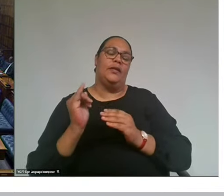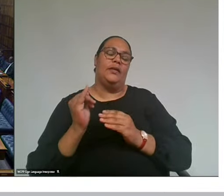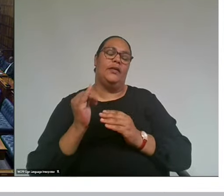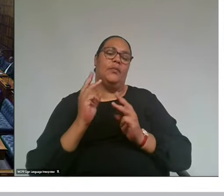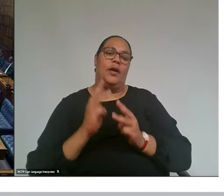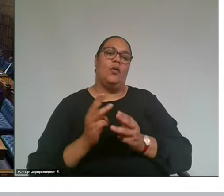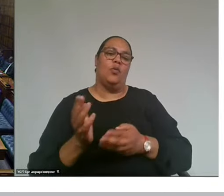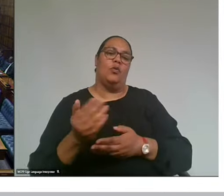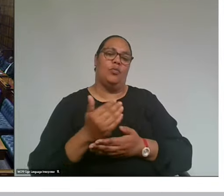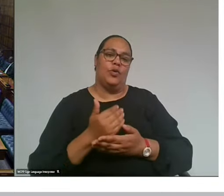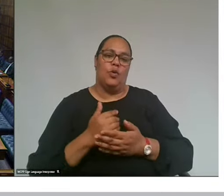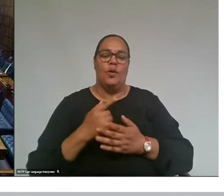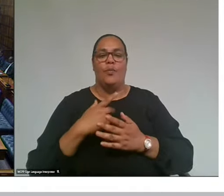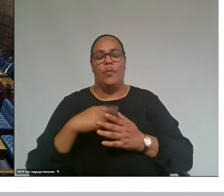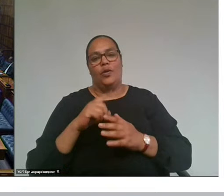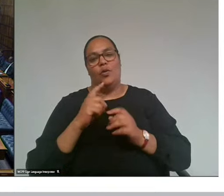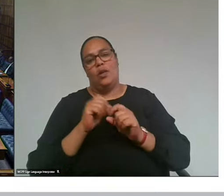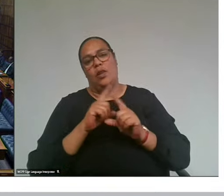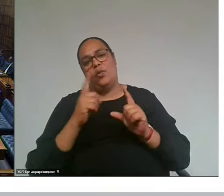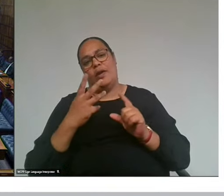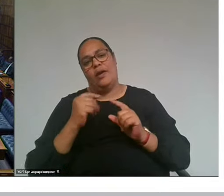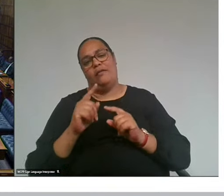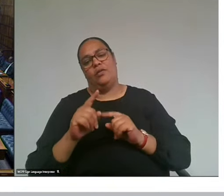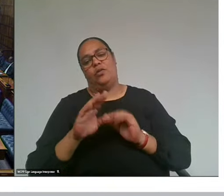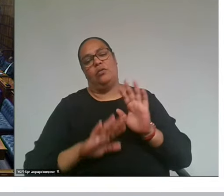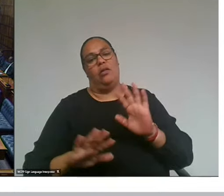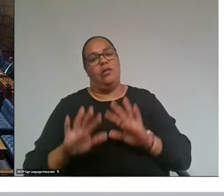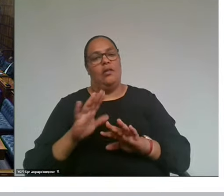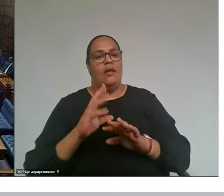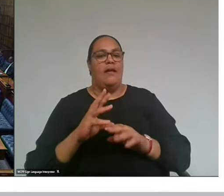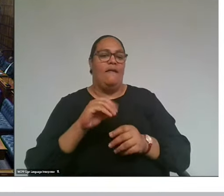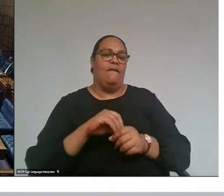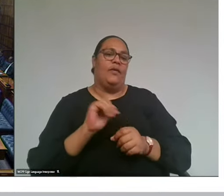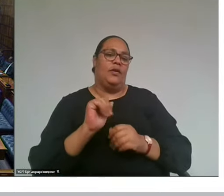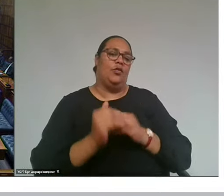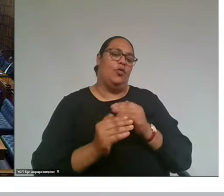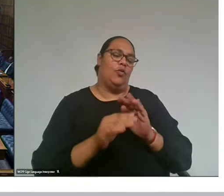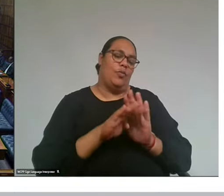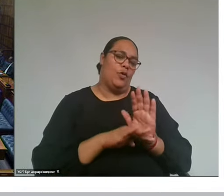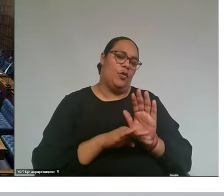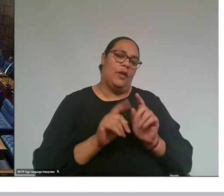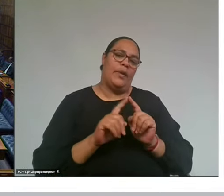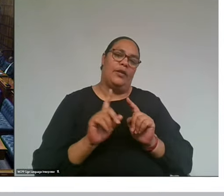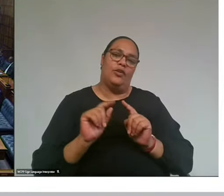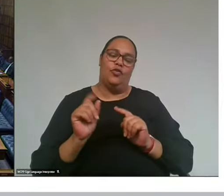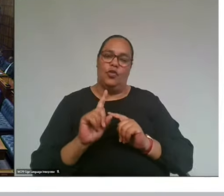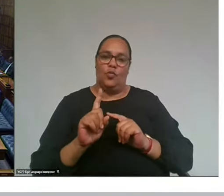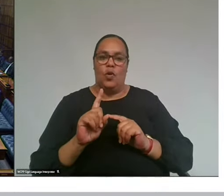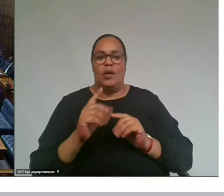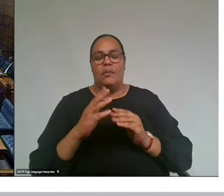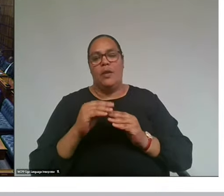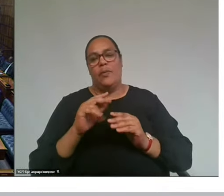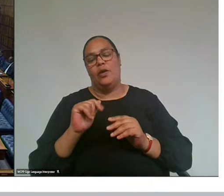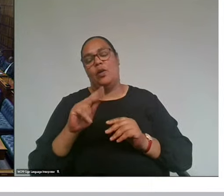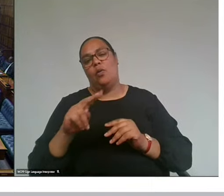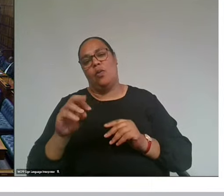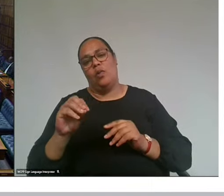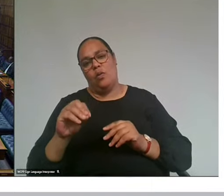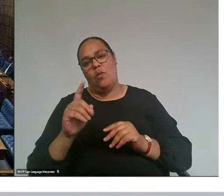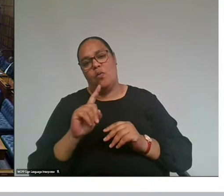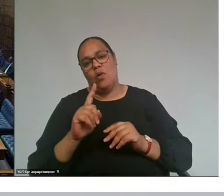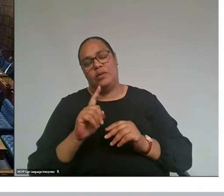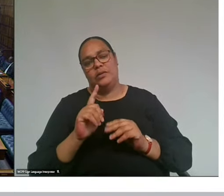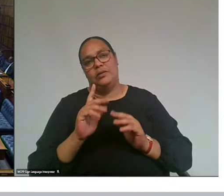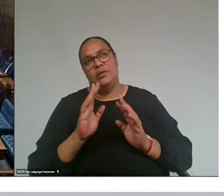program we are all aware of the of the stumbling bucks and pitfalls in that program but what's interesting member and KLU is that